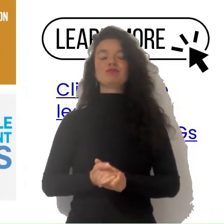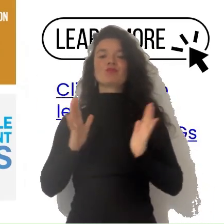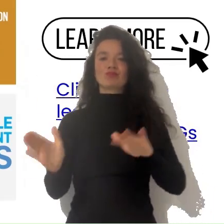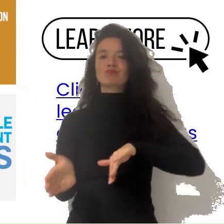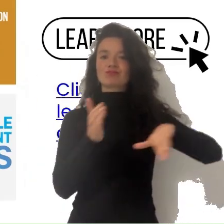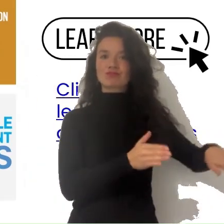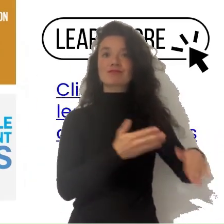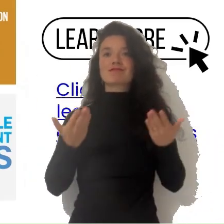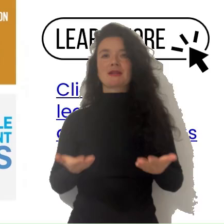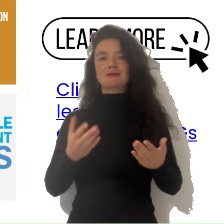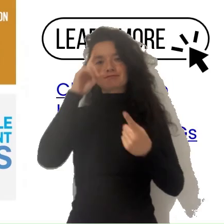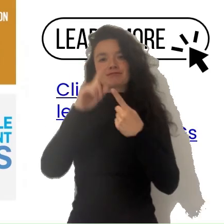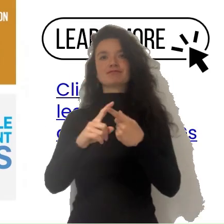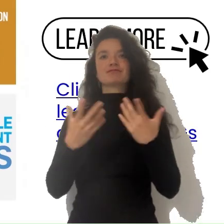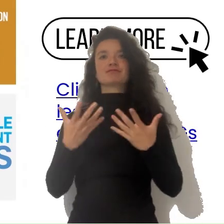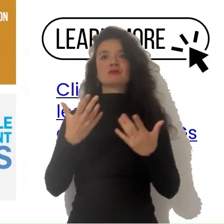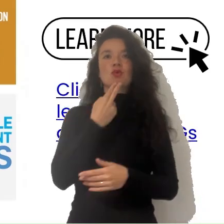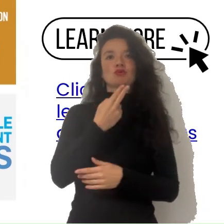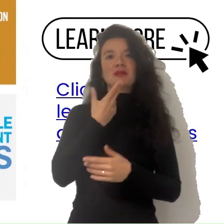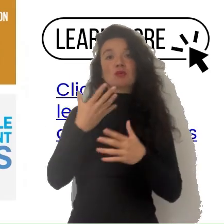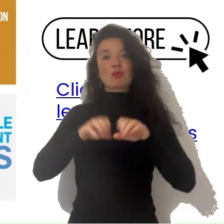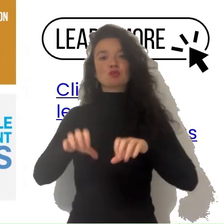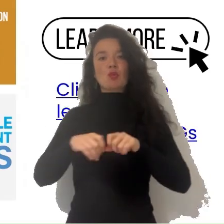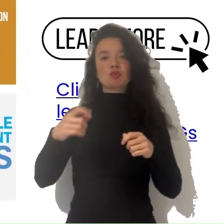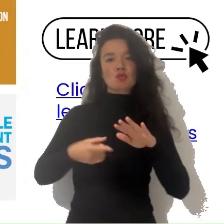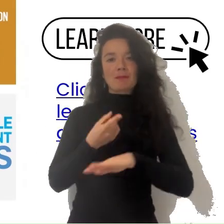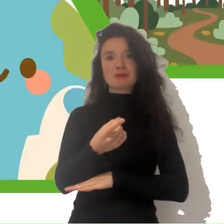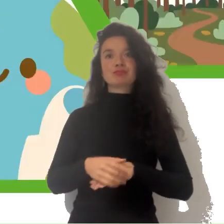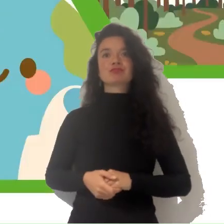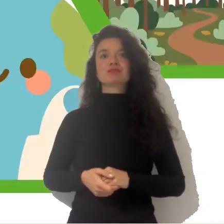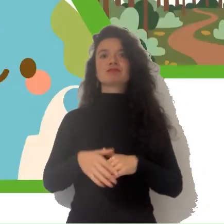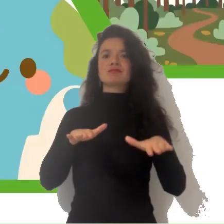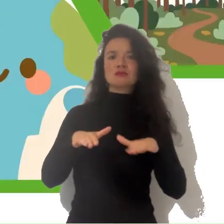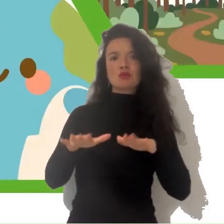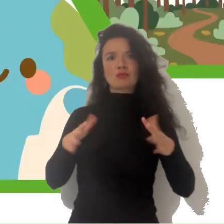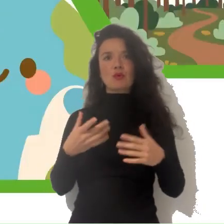overview of what it needs to be done in order to achieve sustainability.